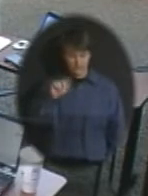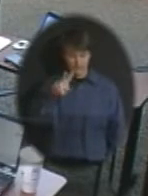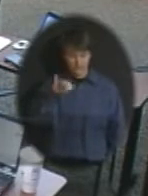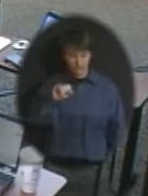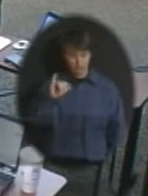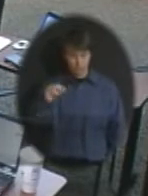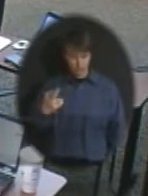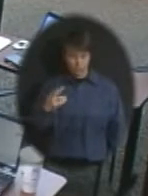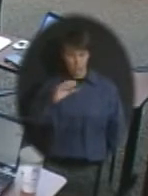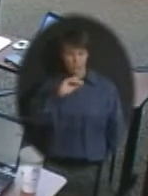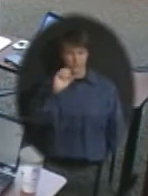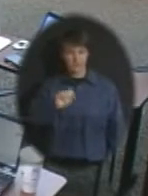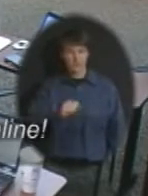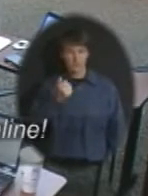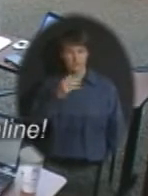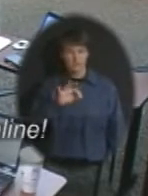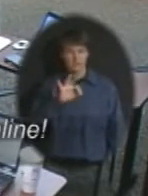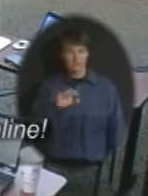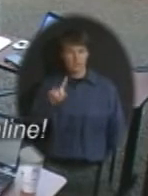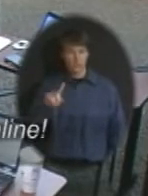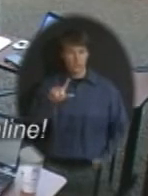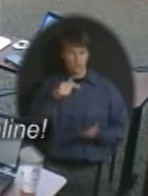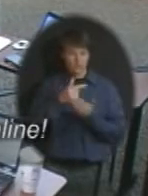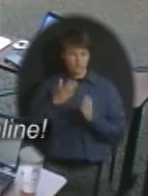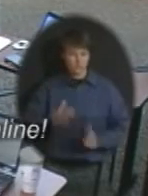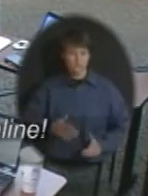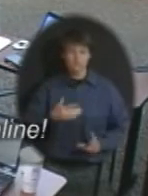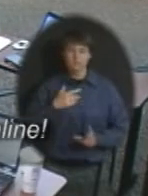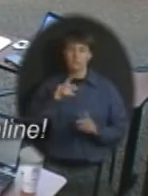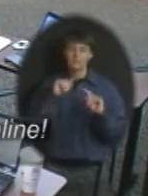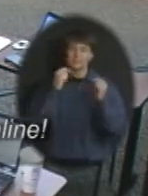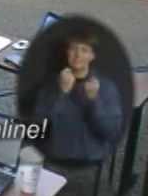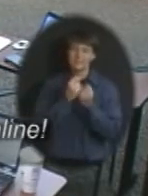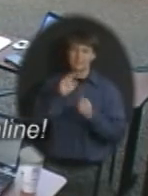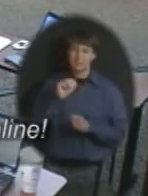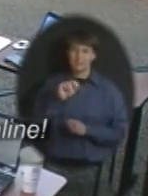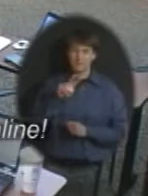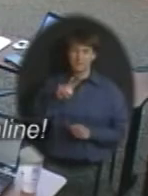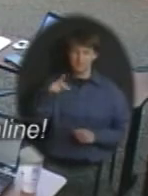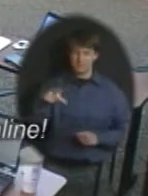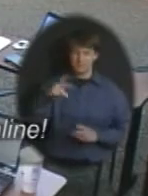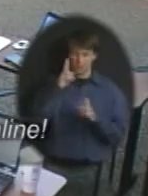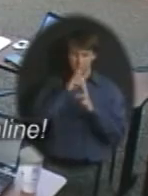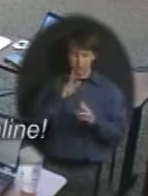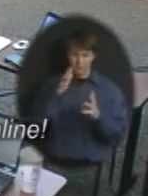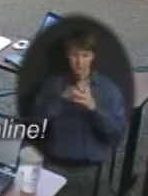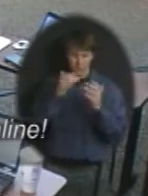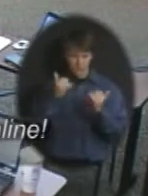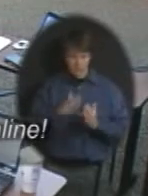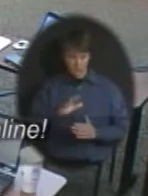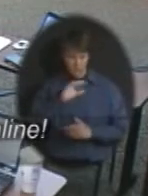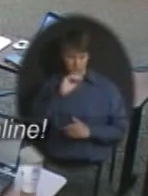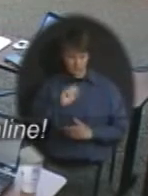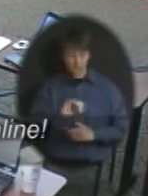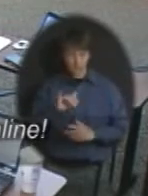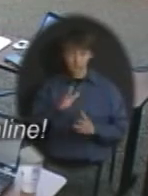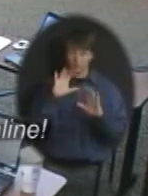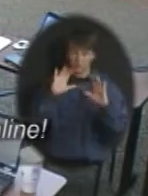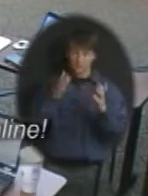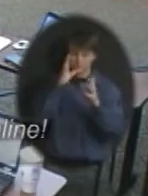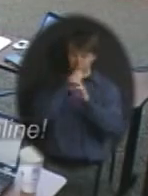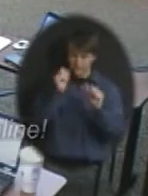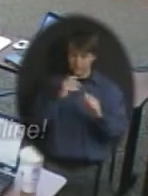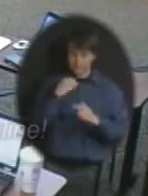South 1991 graduate. After earning team MVP honors as a football player at South, where he was also class president and a member